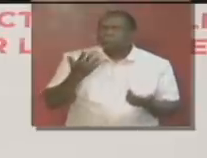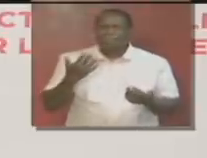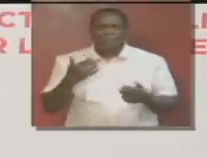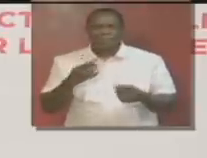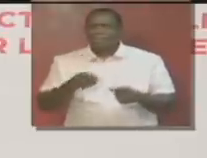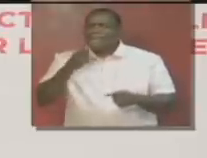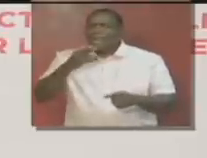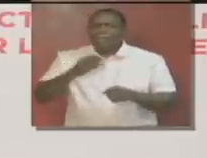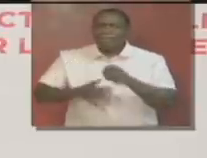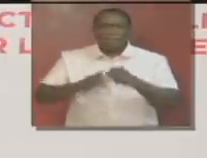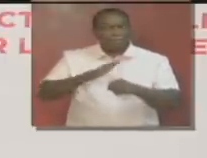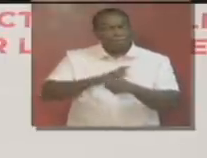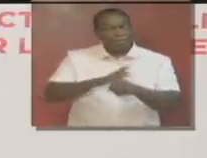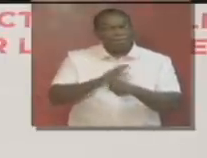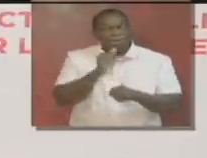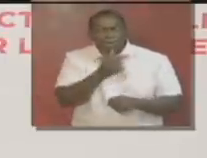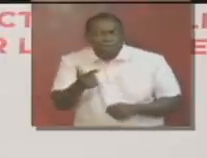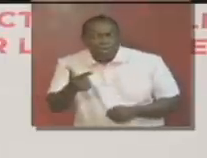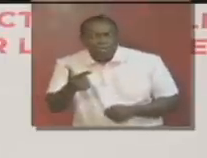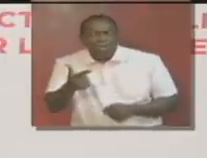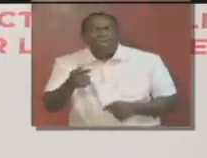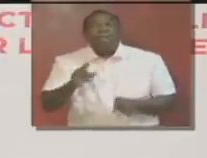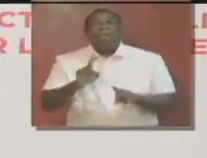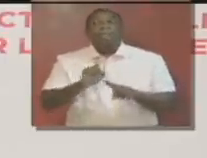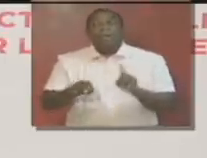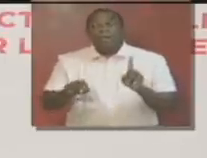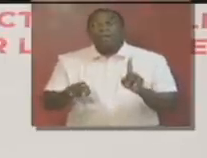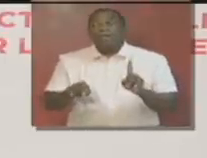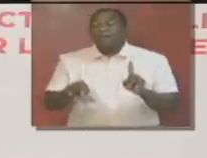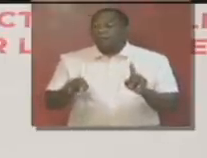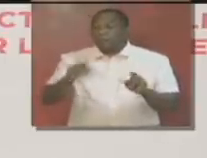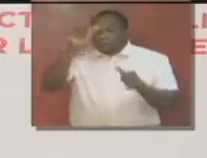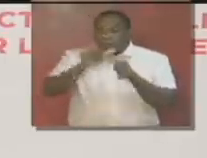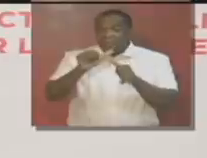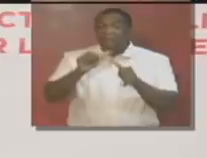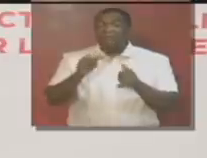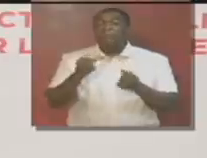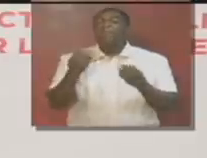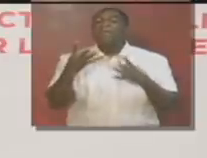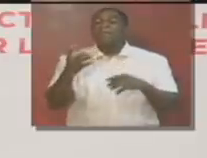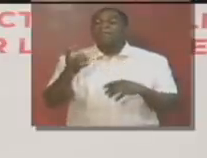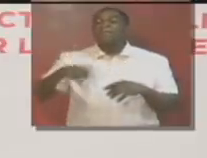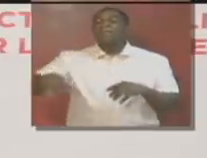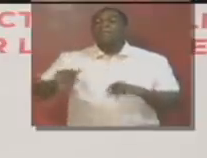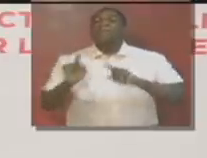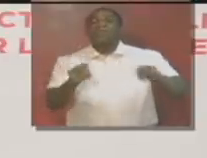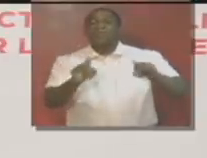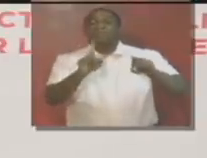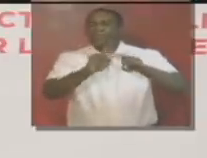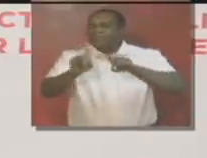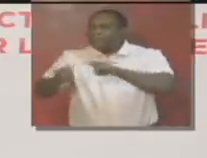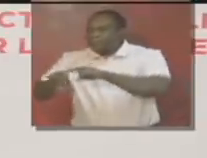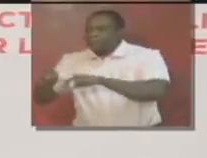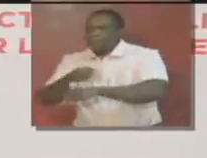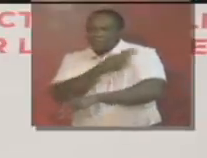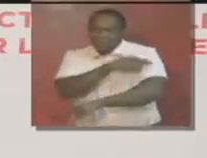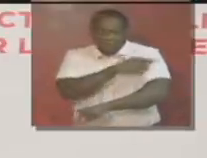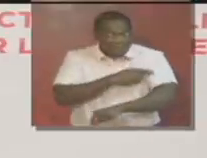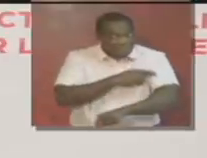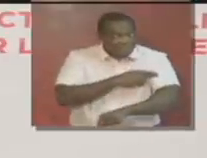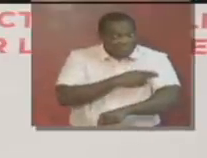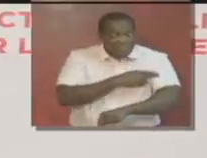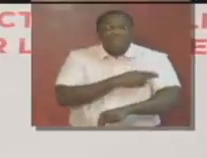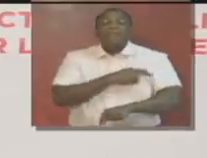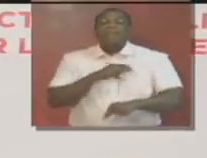have been picked up by several different institutions at different points and compiled. However, we did note that basically